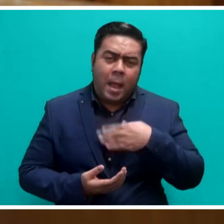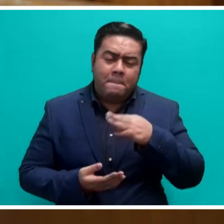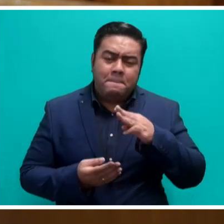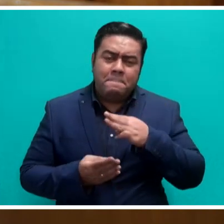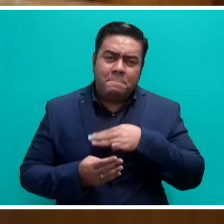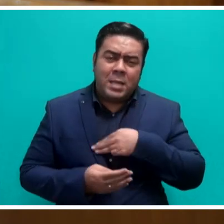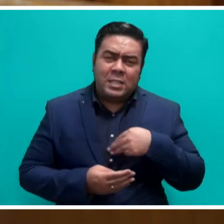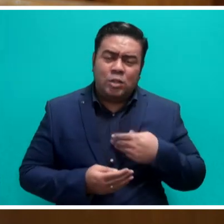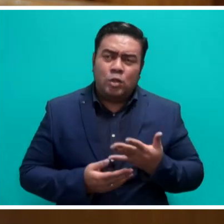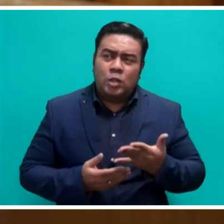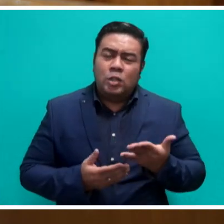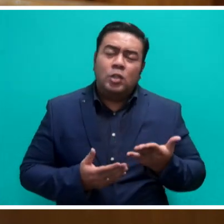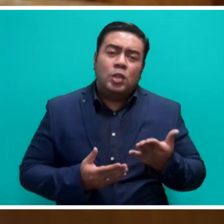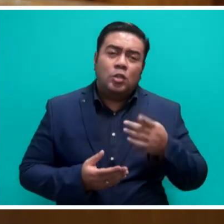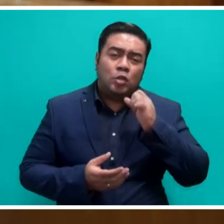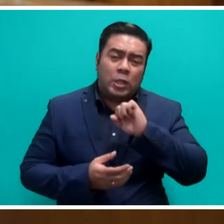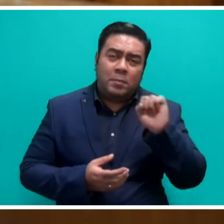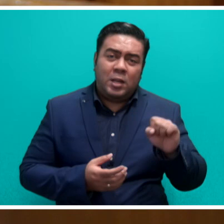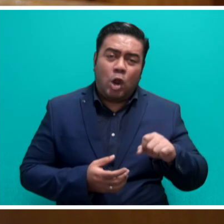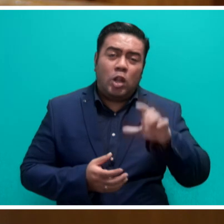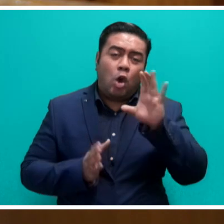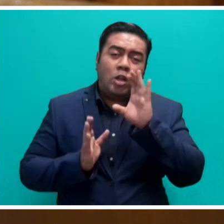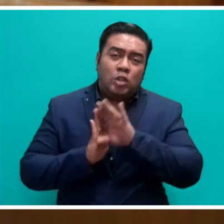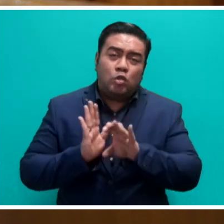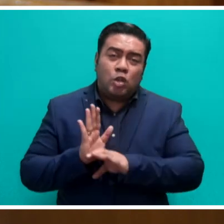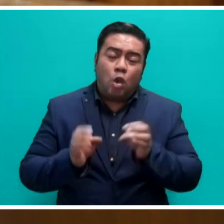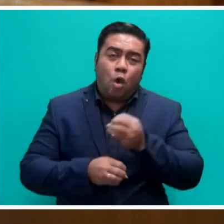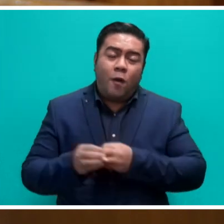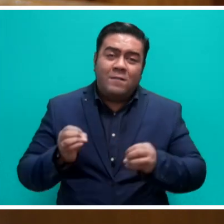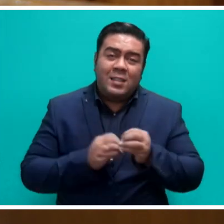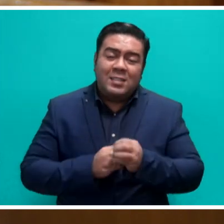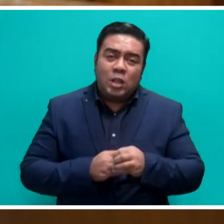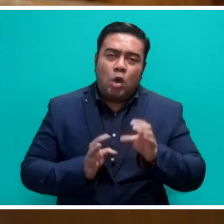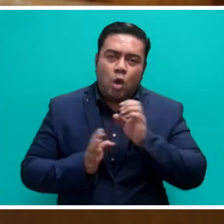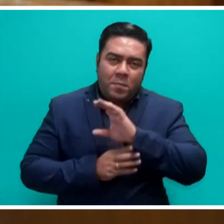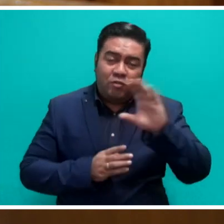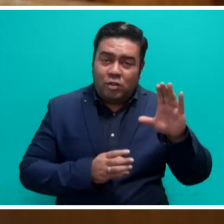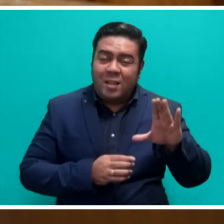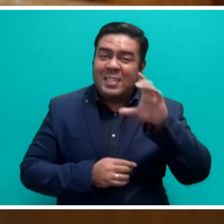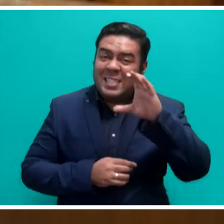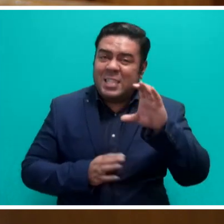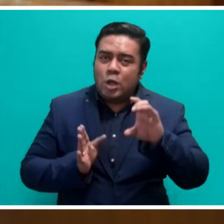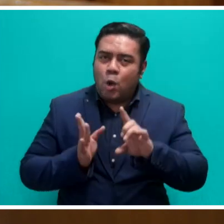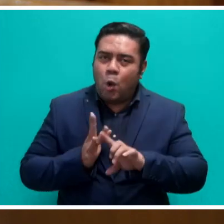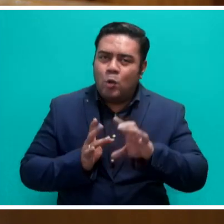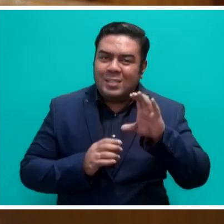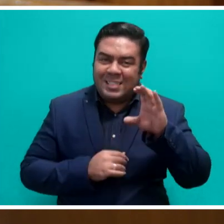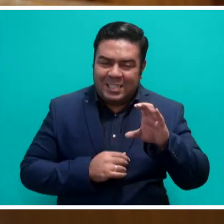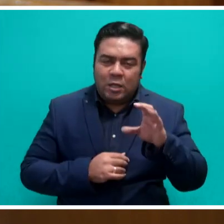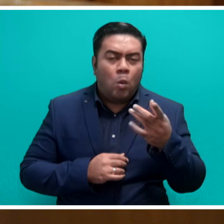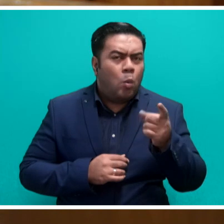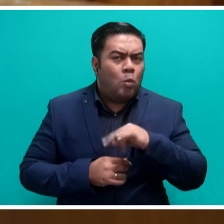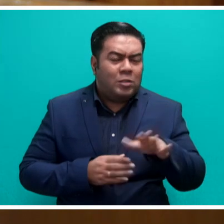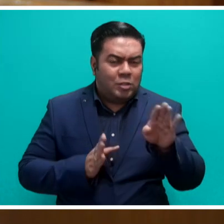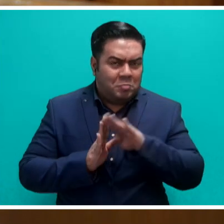on the Constitutional Offices Commission, the COC, which I chair as mandated by the